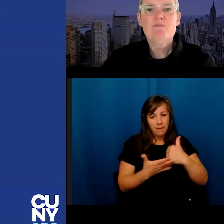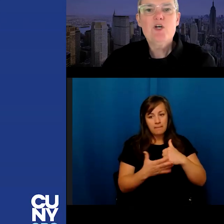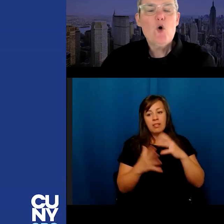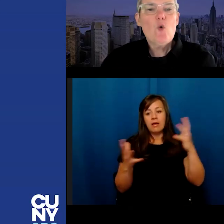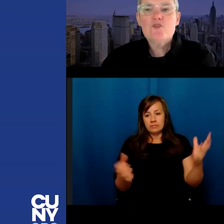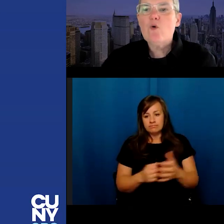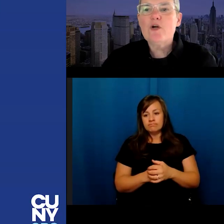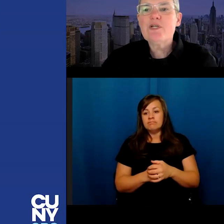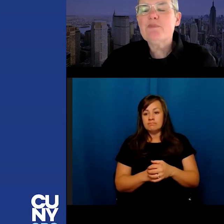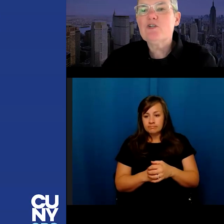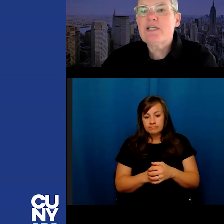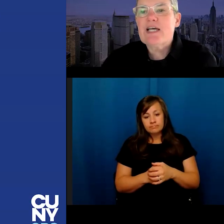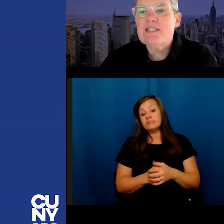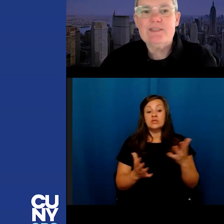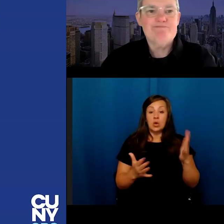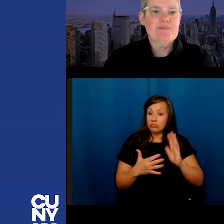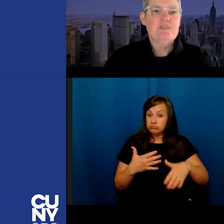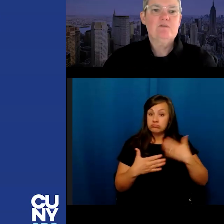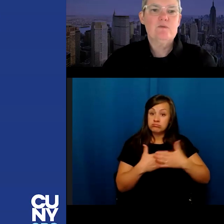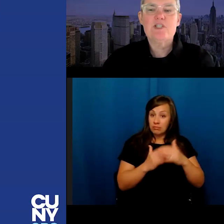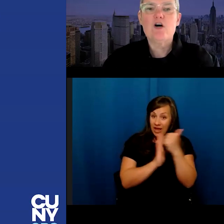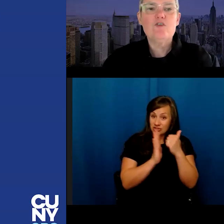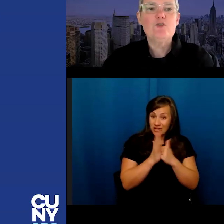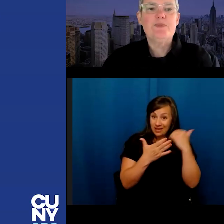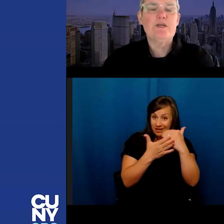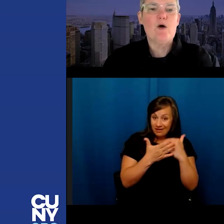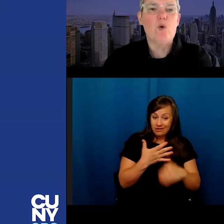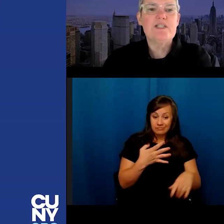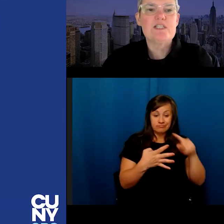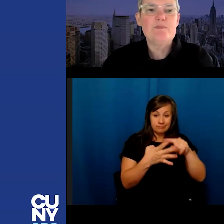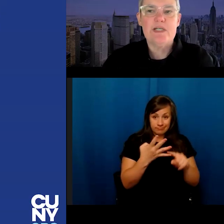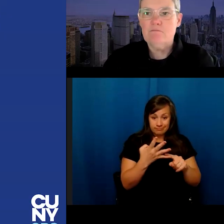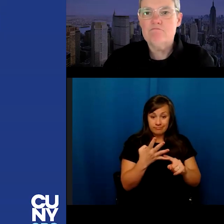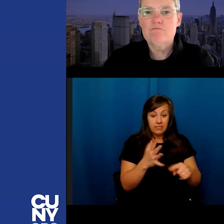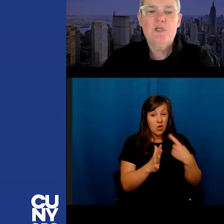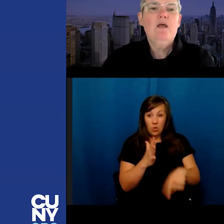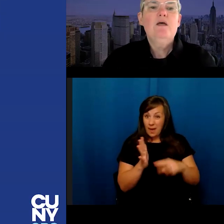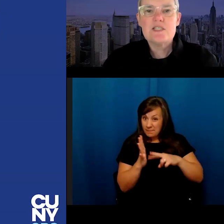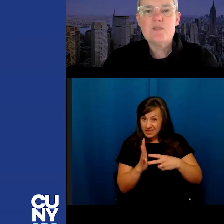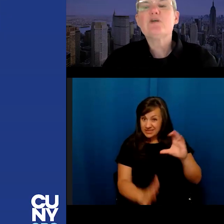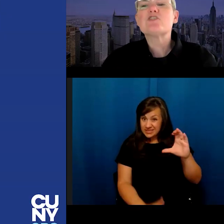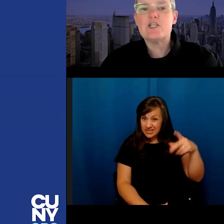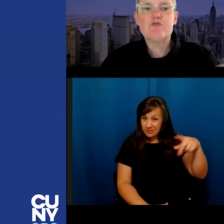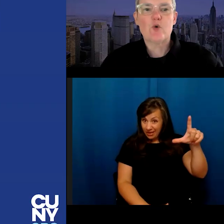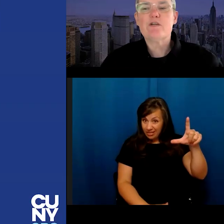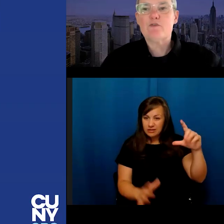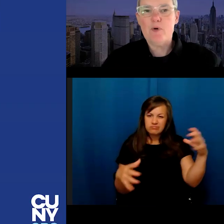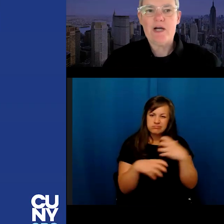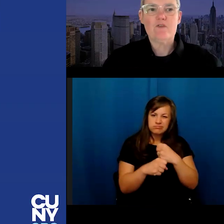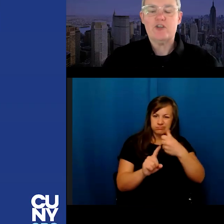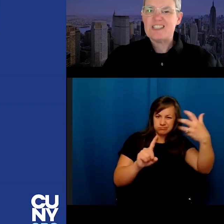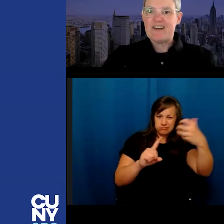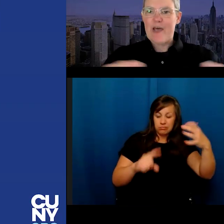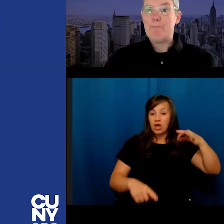Okay. So what are we going to be looking at today? I'm going to talk a little bit about what is CPL. And CPL stands for Credit